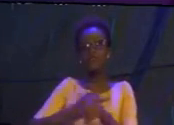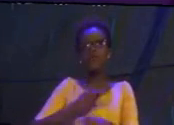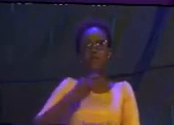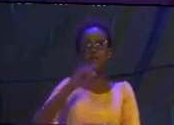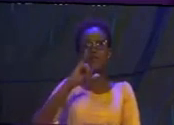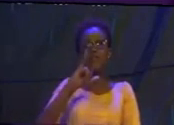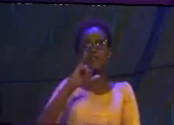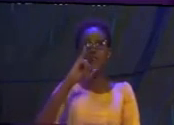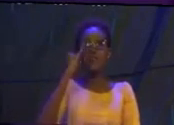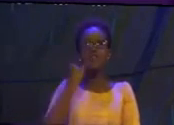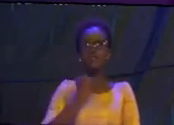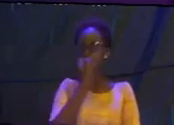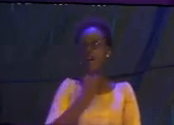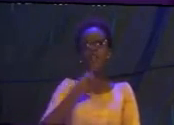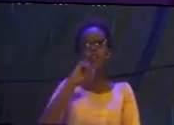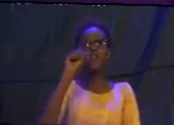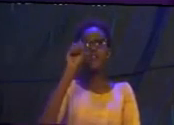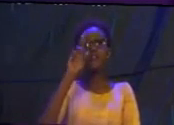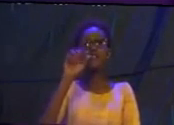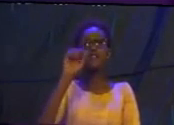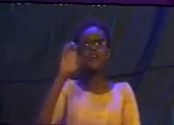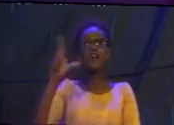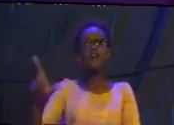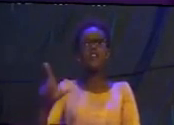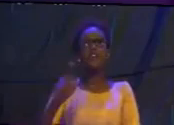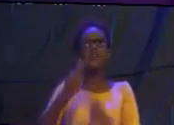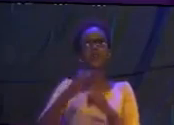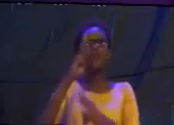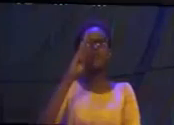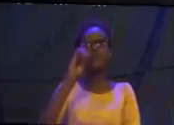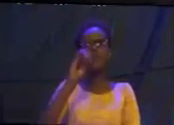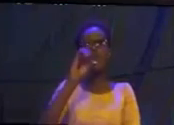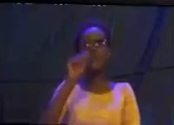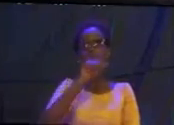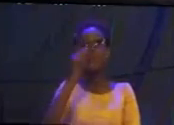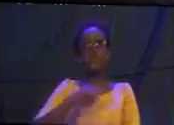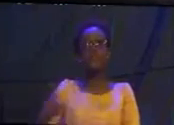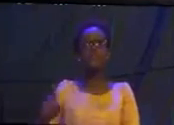from Israel. Boaz Fastman. Boaz Fastman.